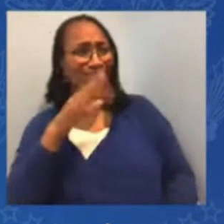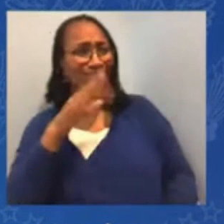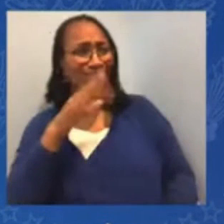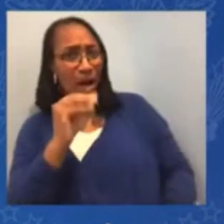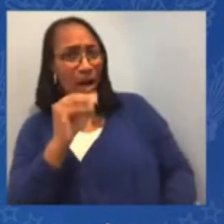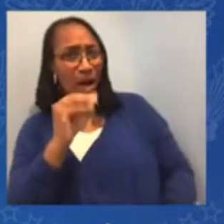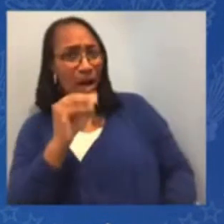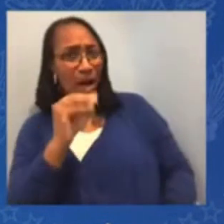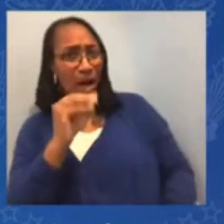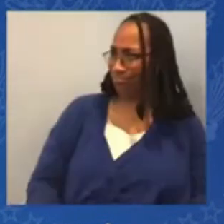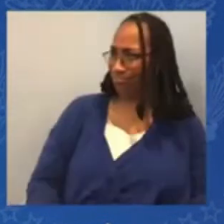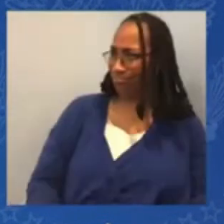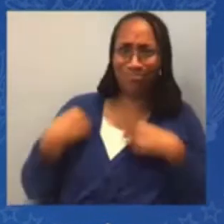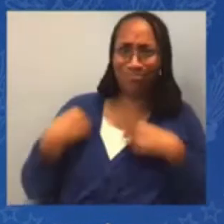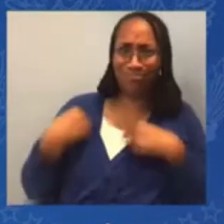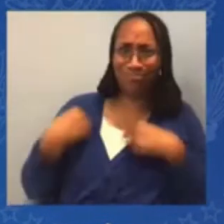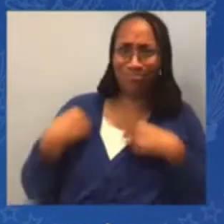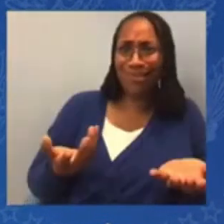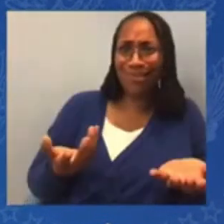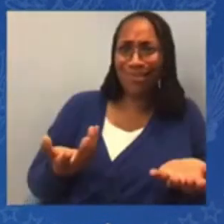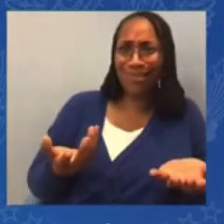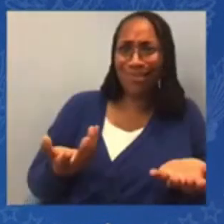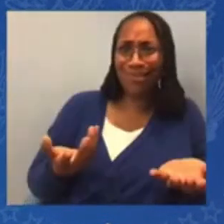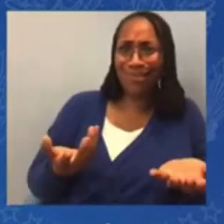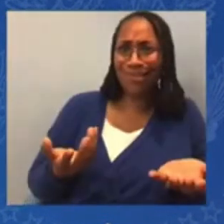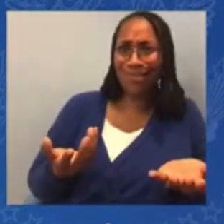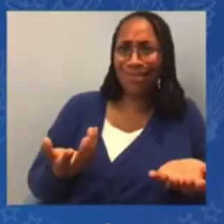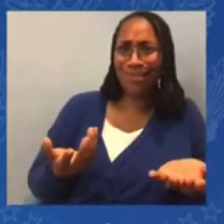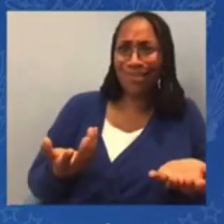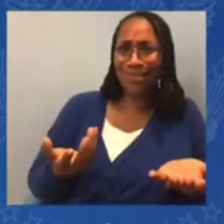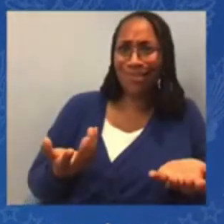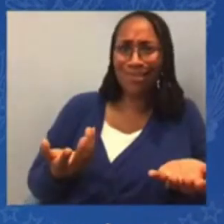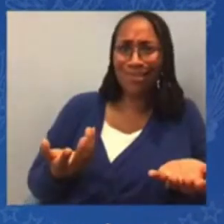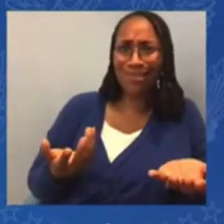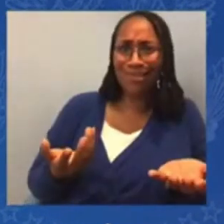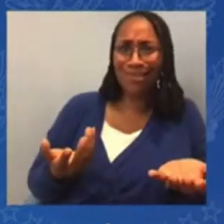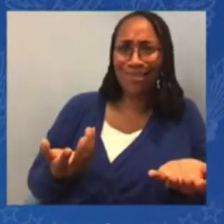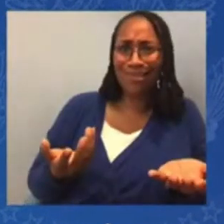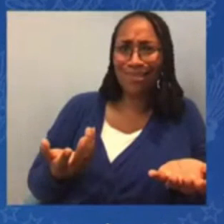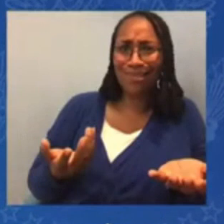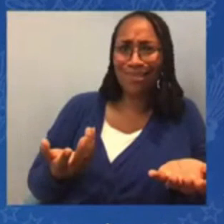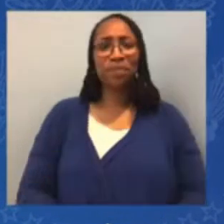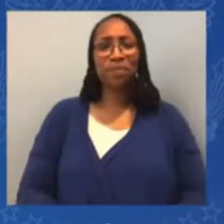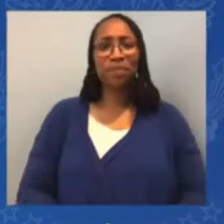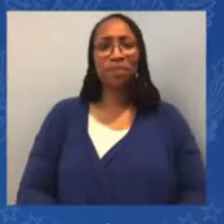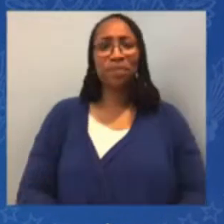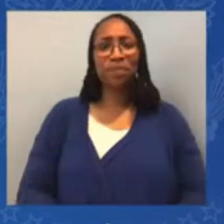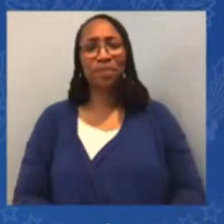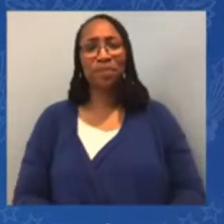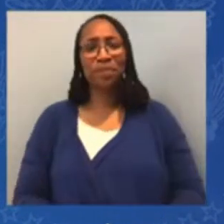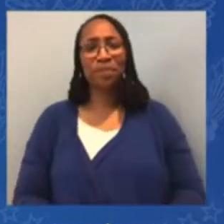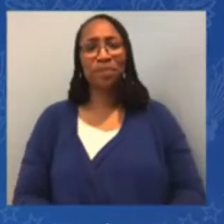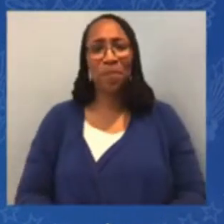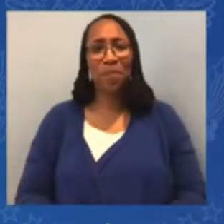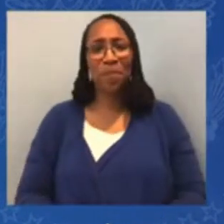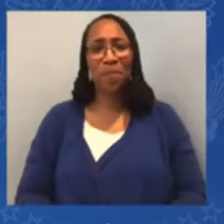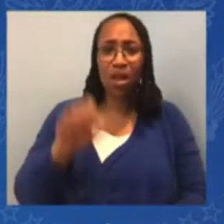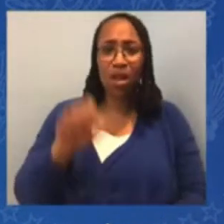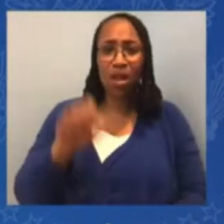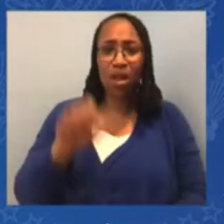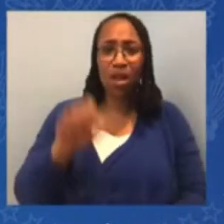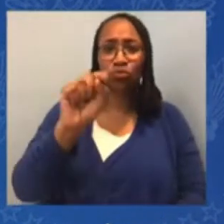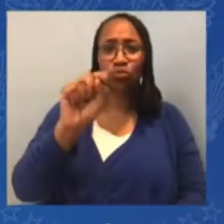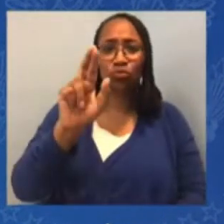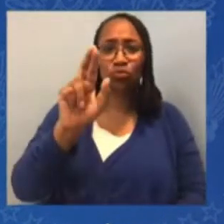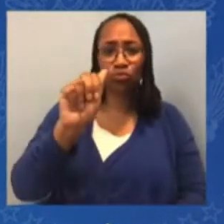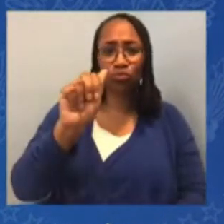straw purchases. That's when a middleman who can pass the background check buys a gun, uses it for someone who can't pass the